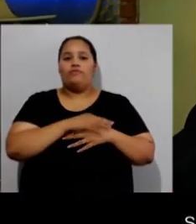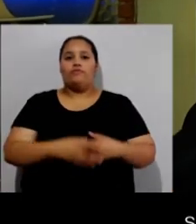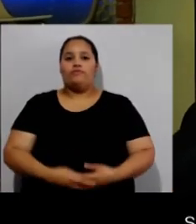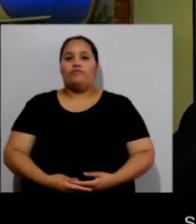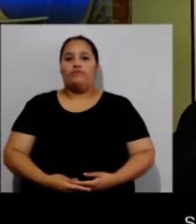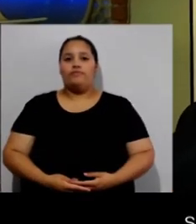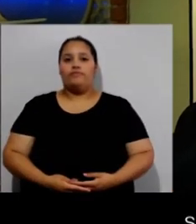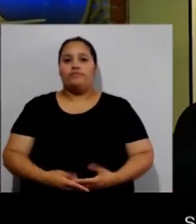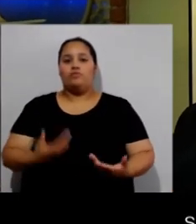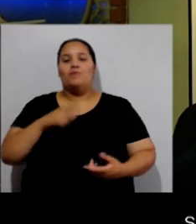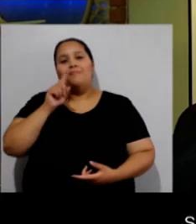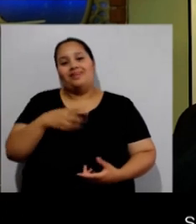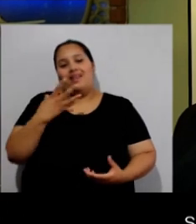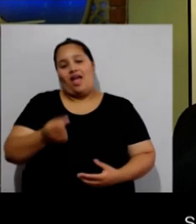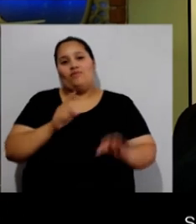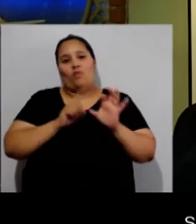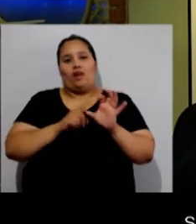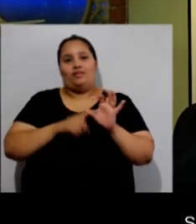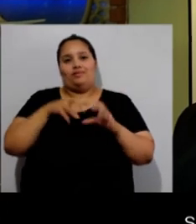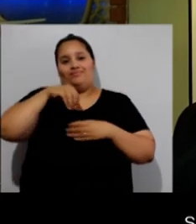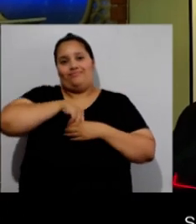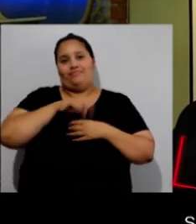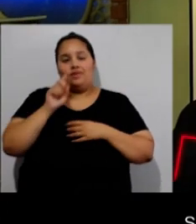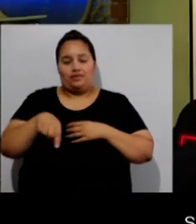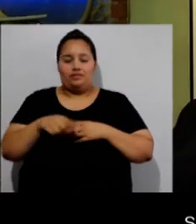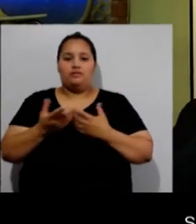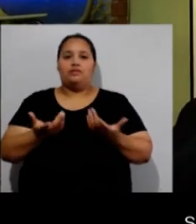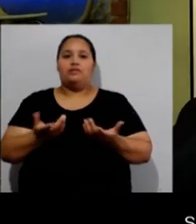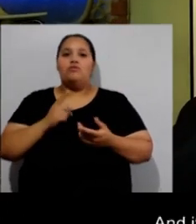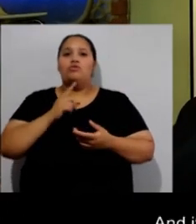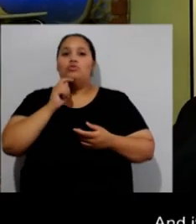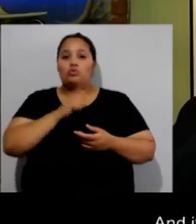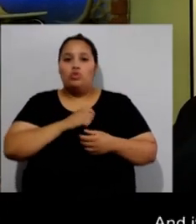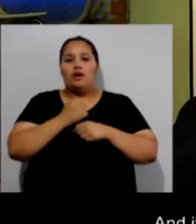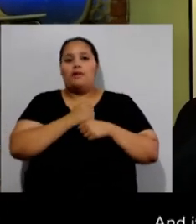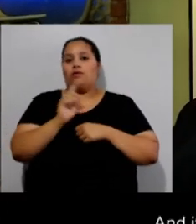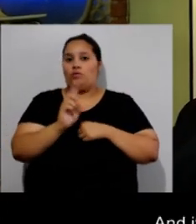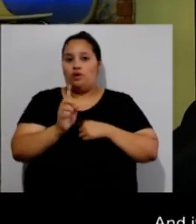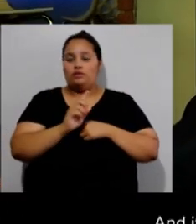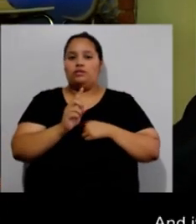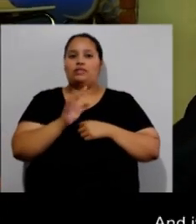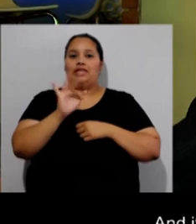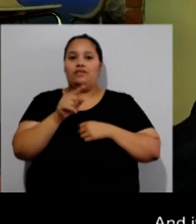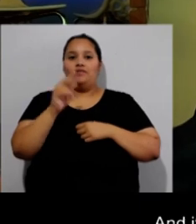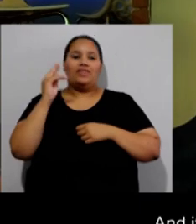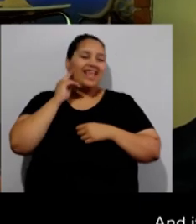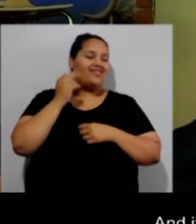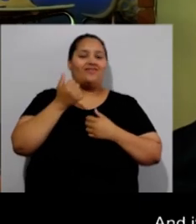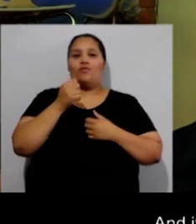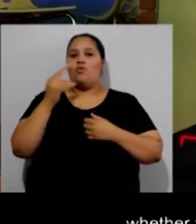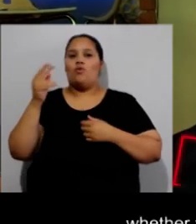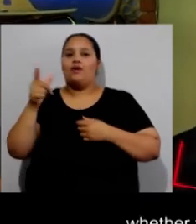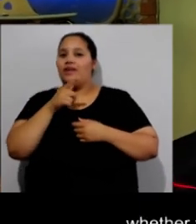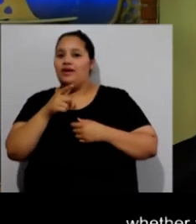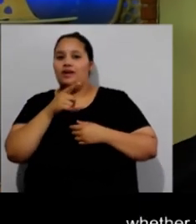So, you're going to have to have that quality. And it really is about people, whether you are